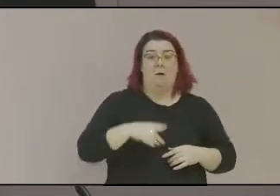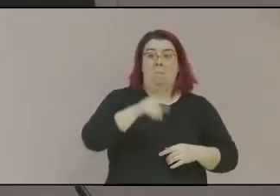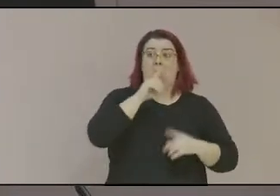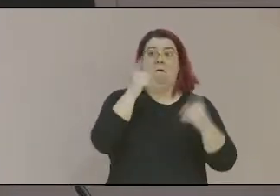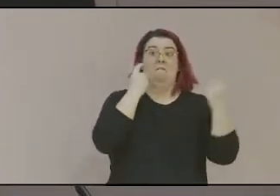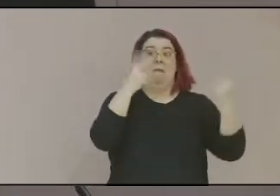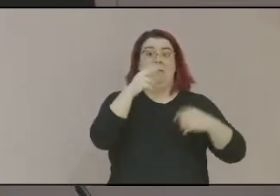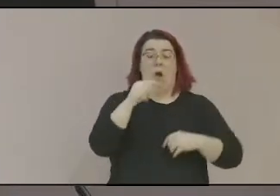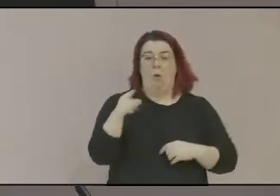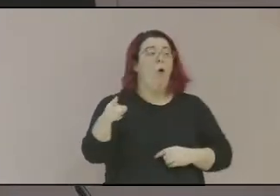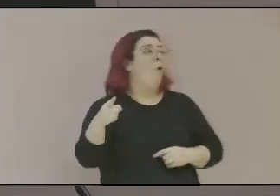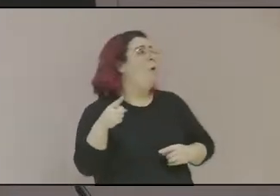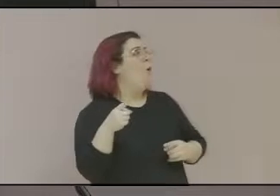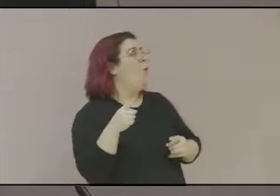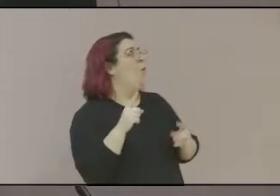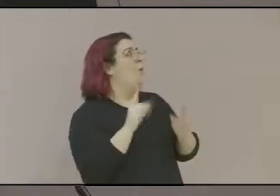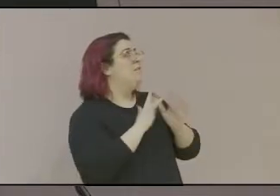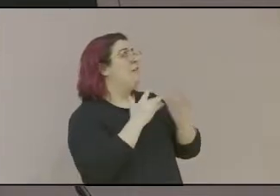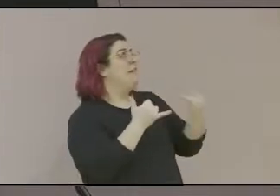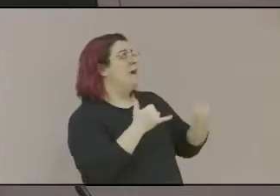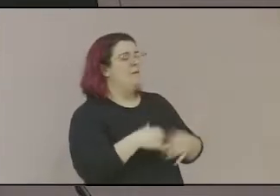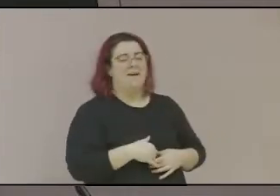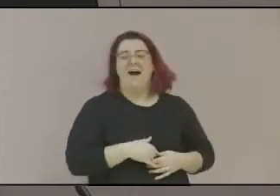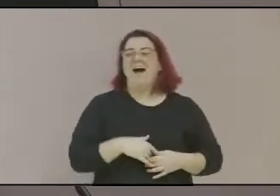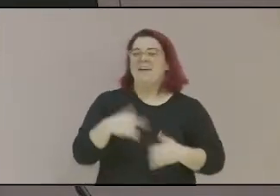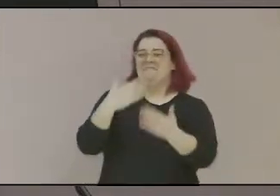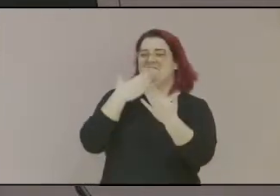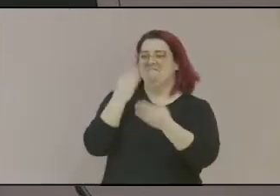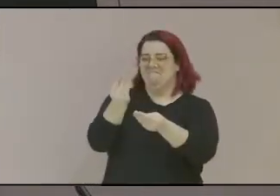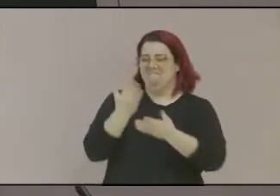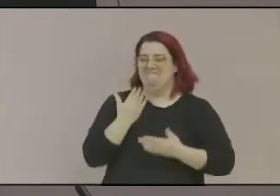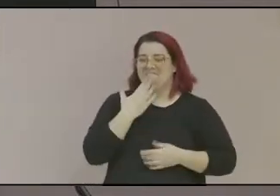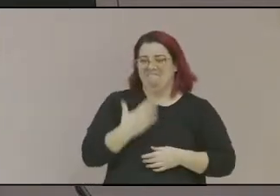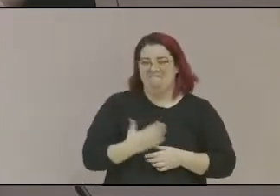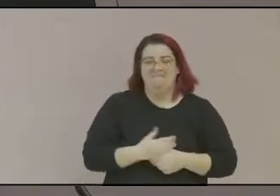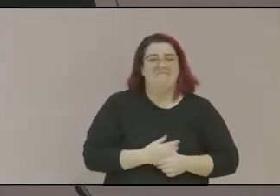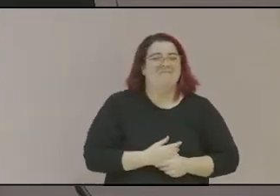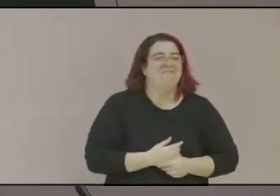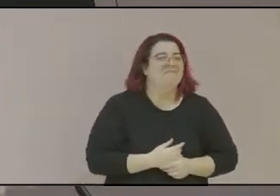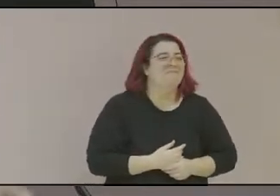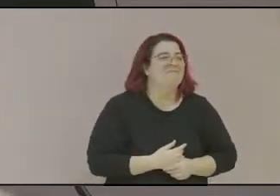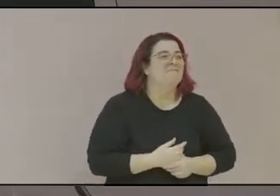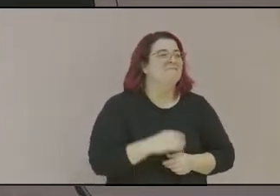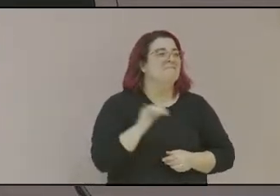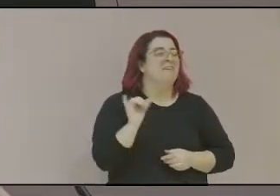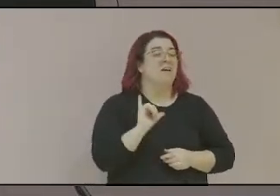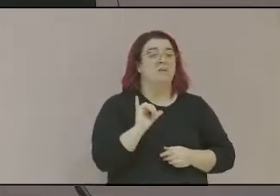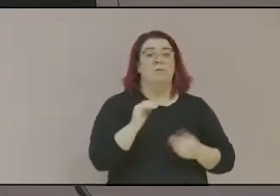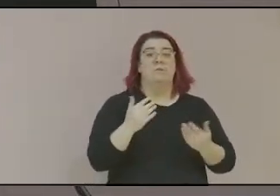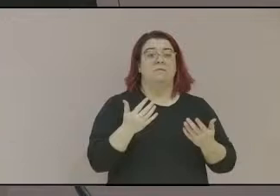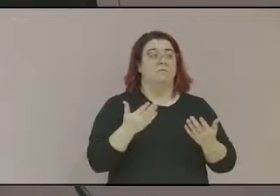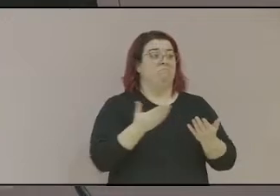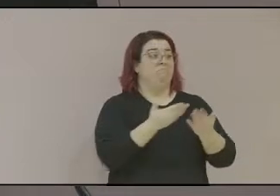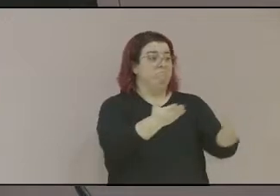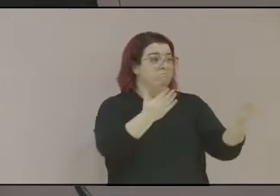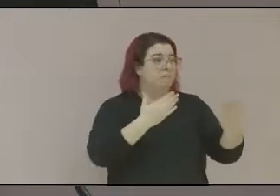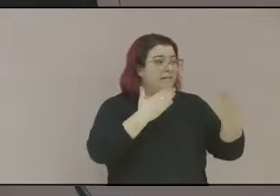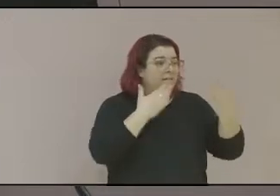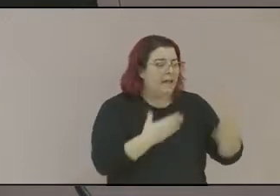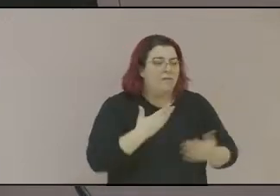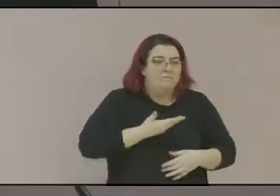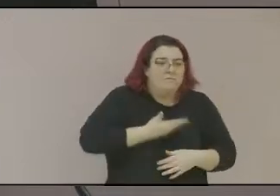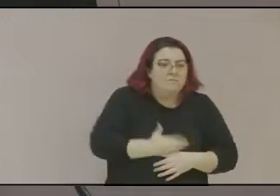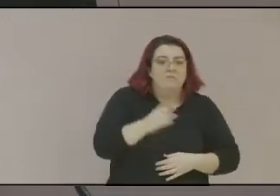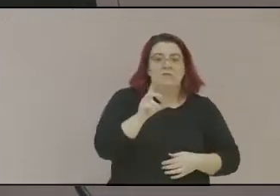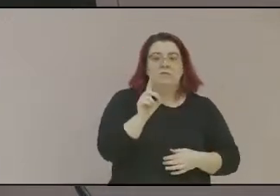you, I'm glad to hear that. And I just want to say thank you to all of you for hosting me. Dorota, of